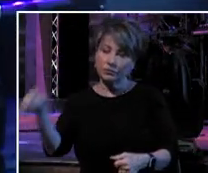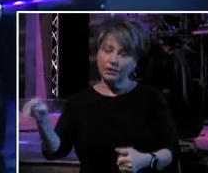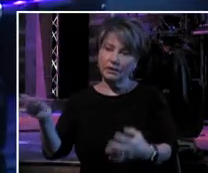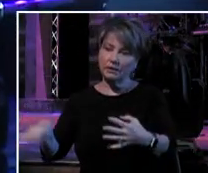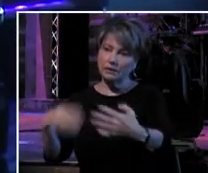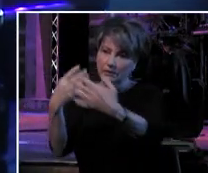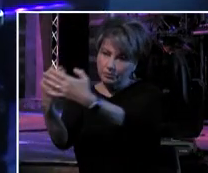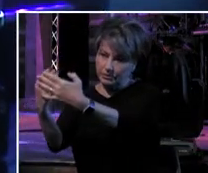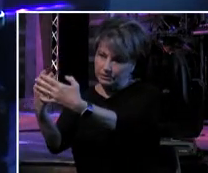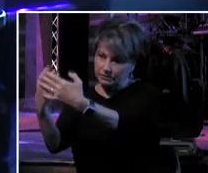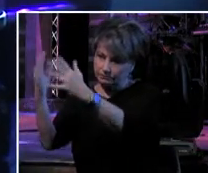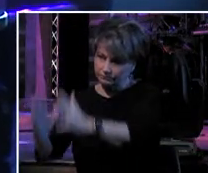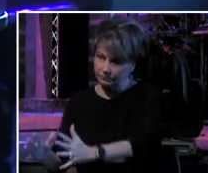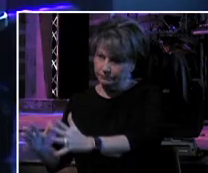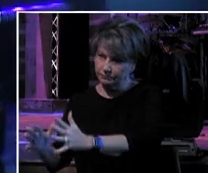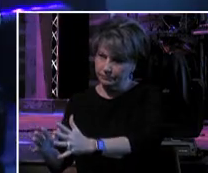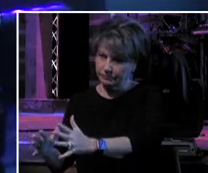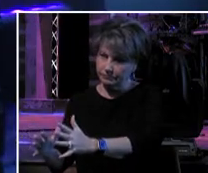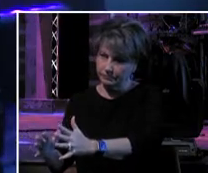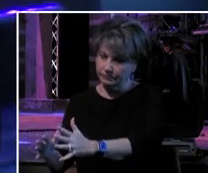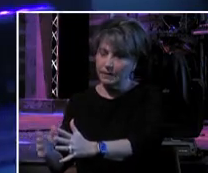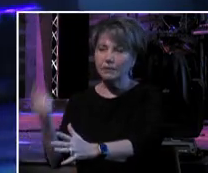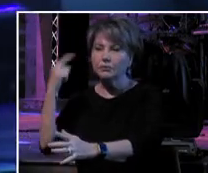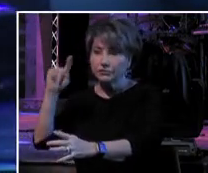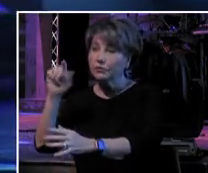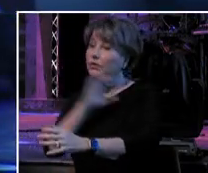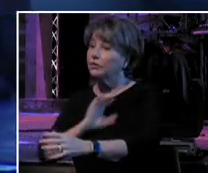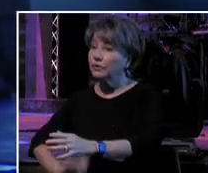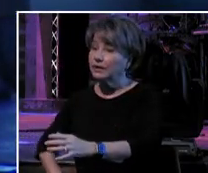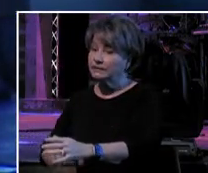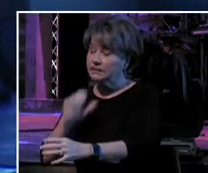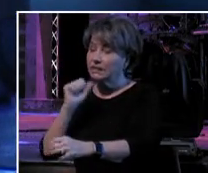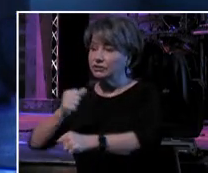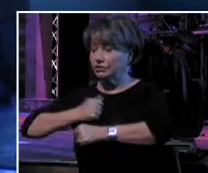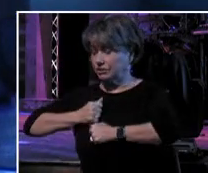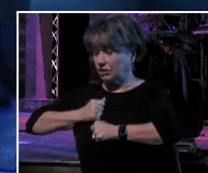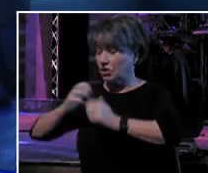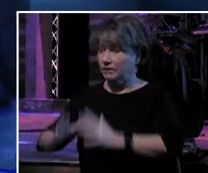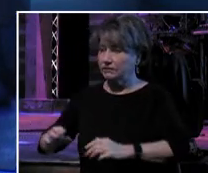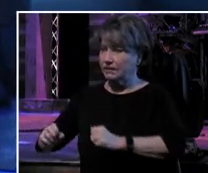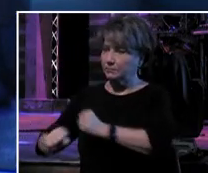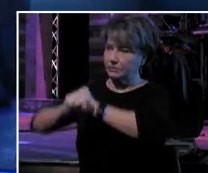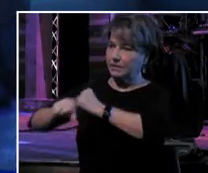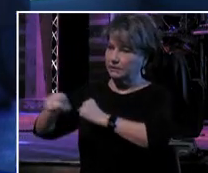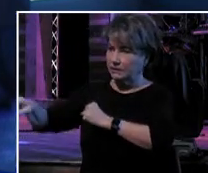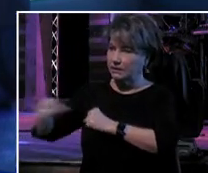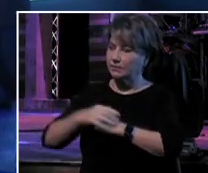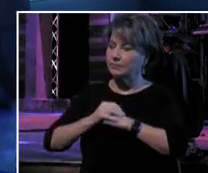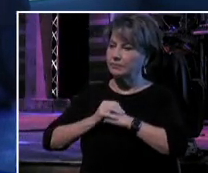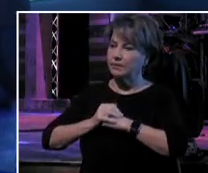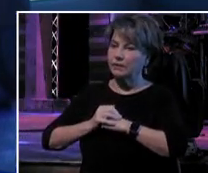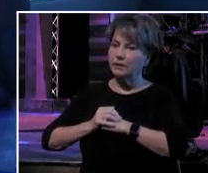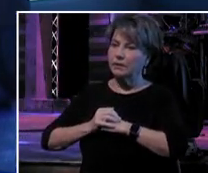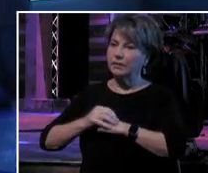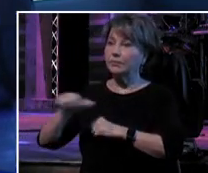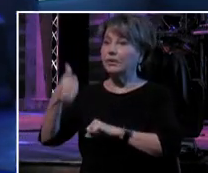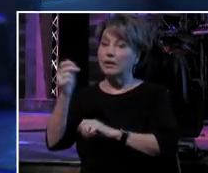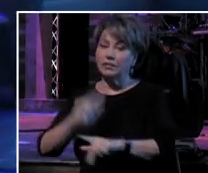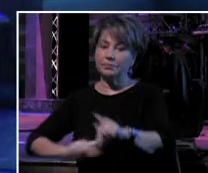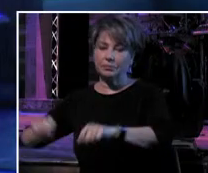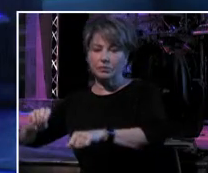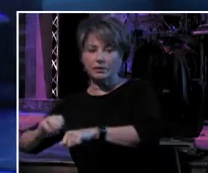imprisonment is for Christ. But it wasn't just the guards around him. Look who else was influenced by him